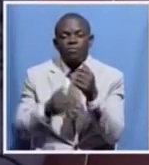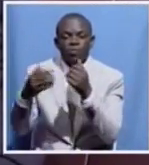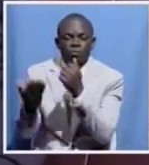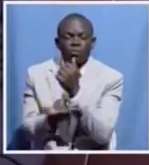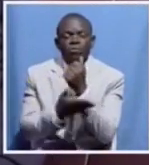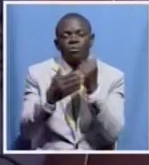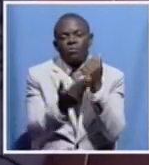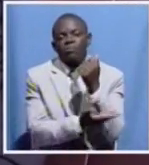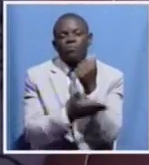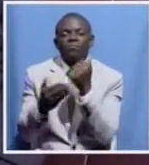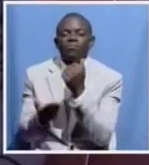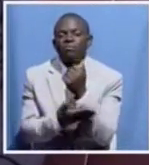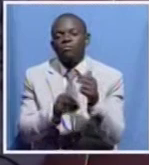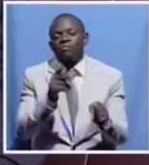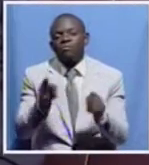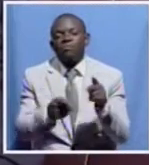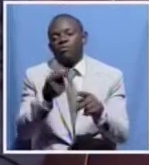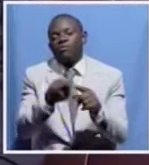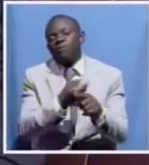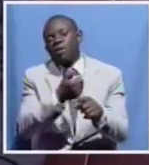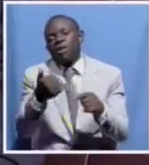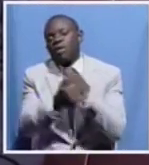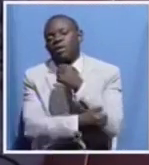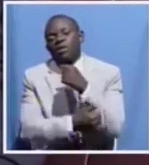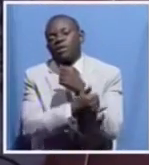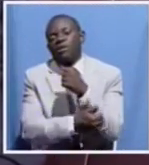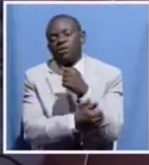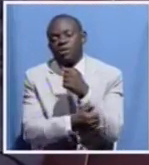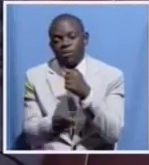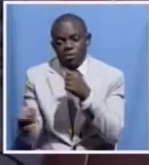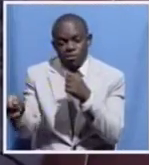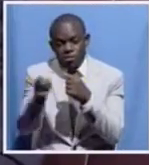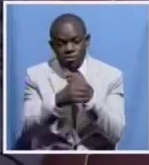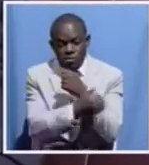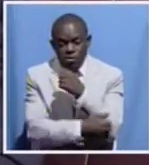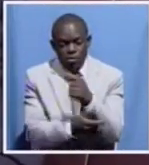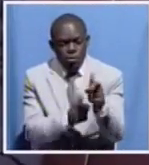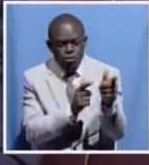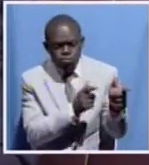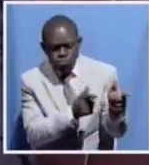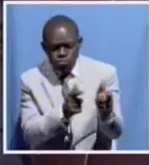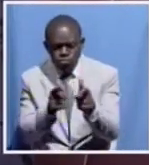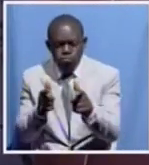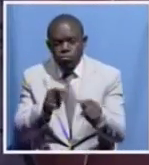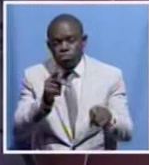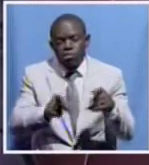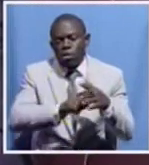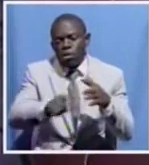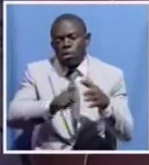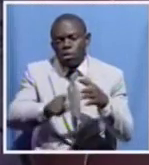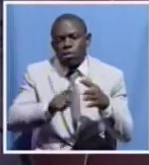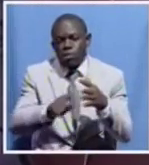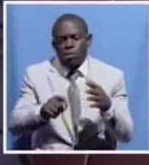others from even far beyond since 1964. Have we ever gotten a pat on the back for that? I think we should look at